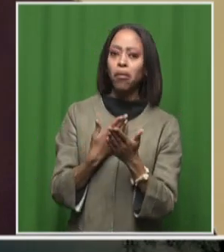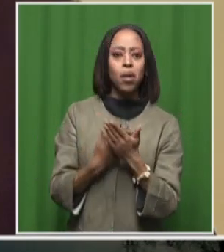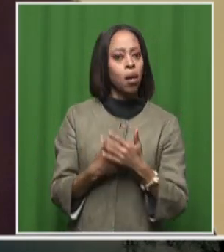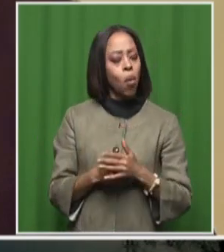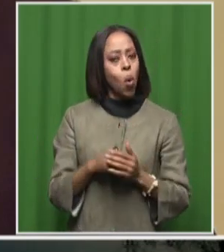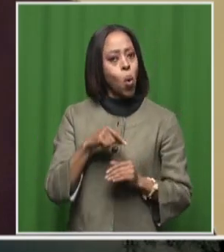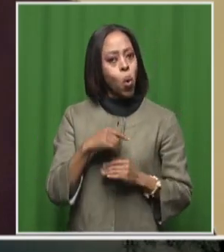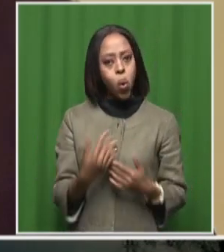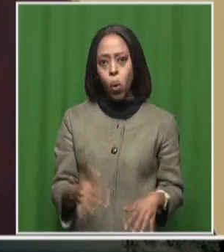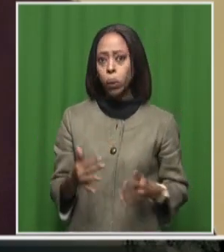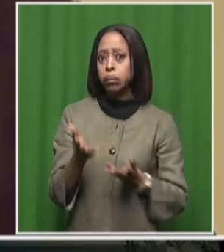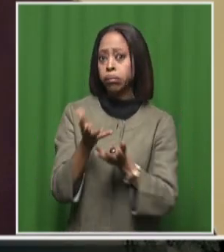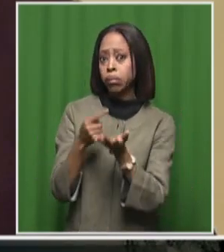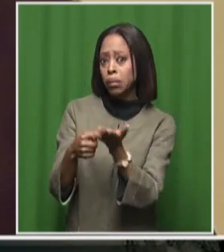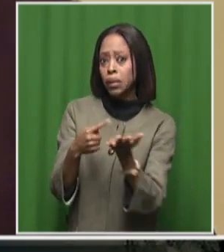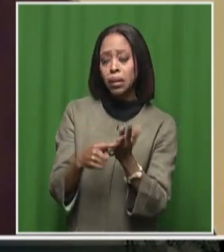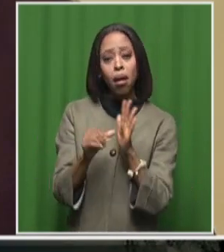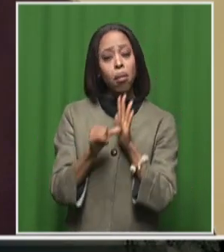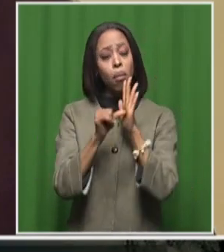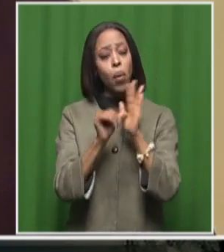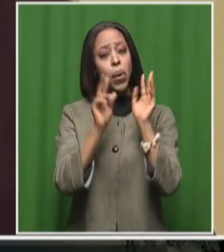to discuss an important issue.